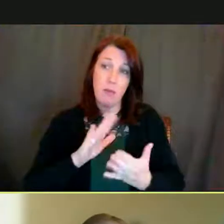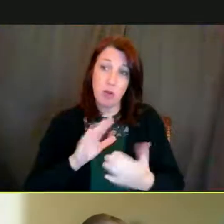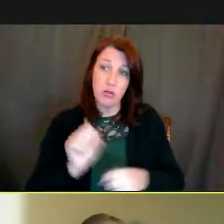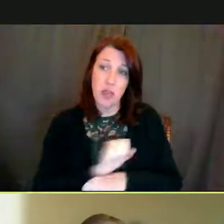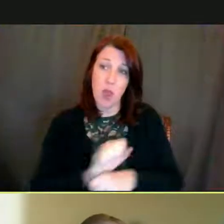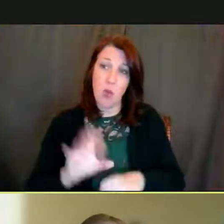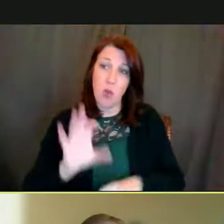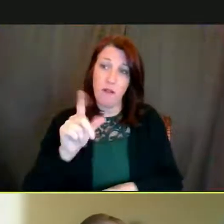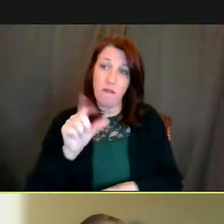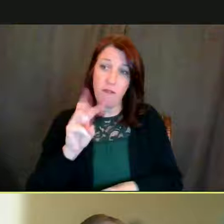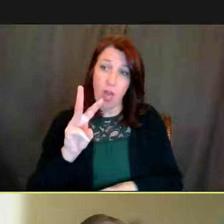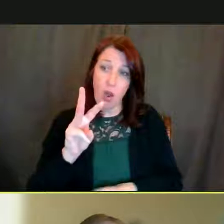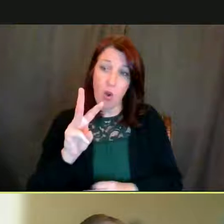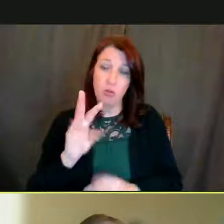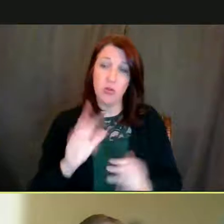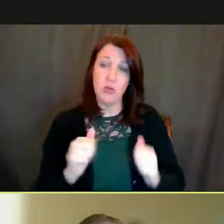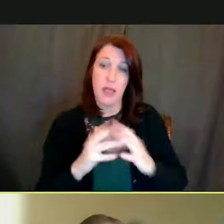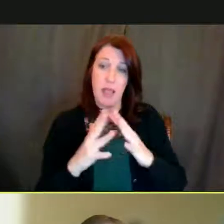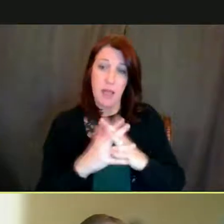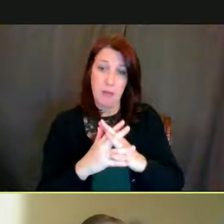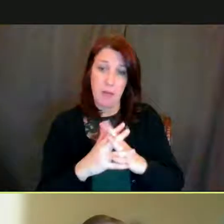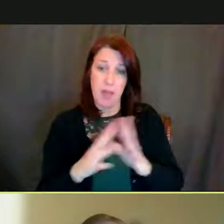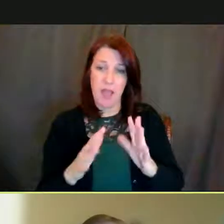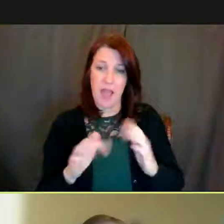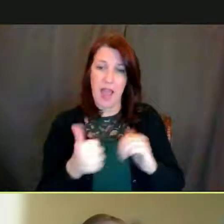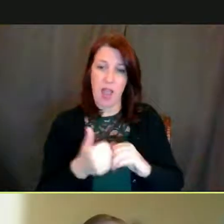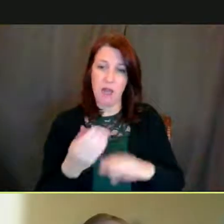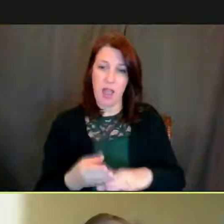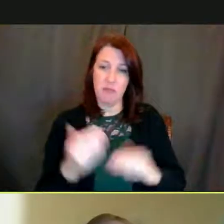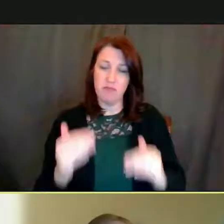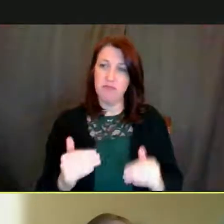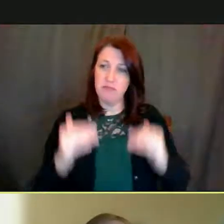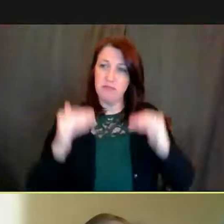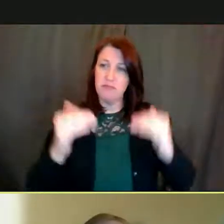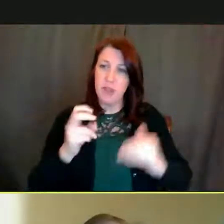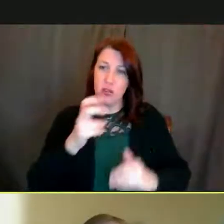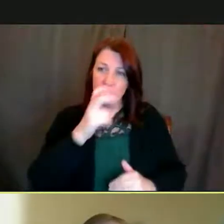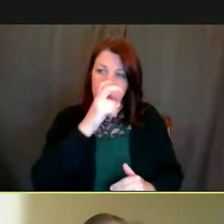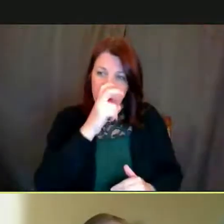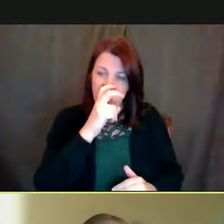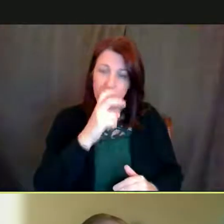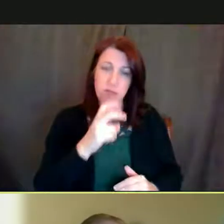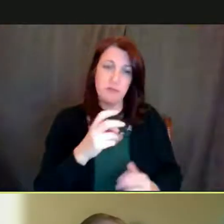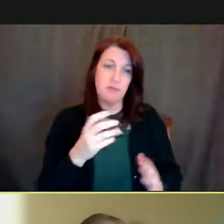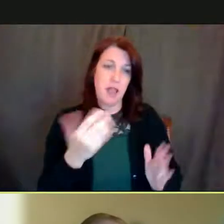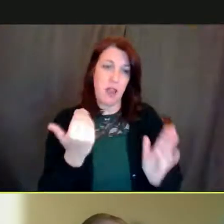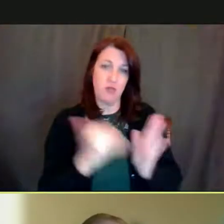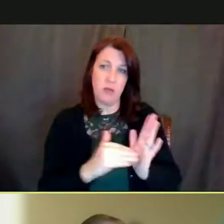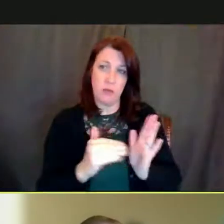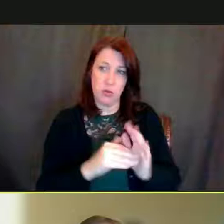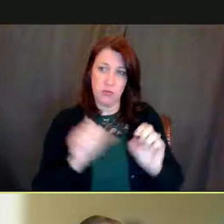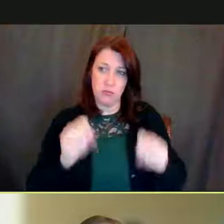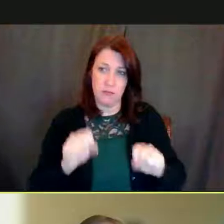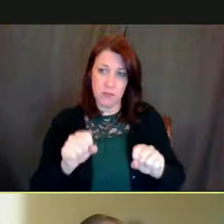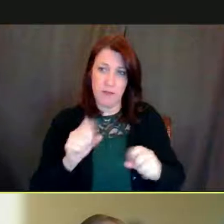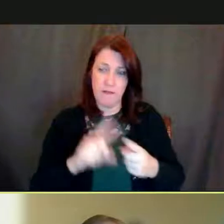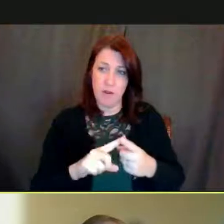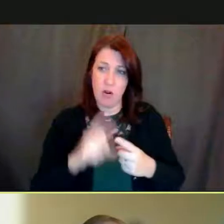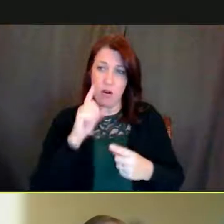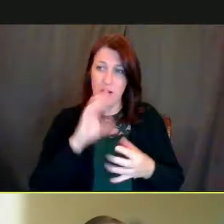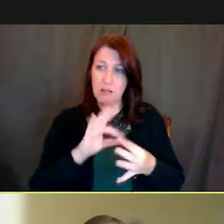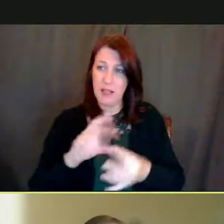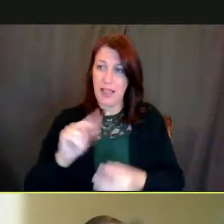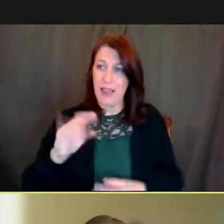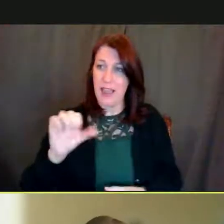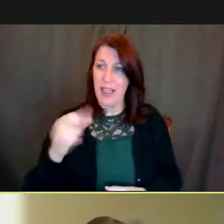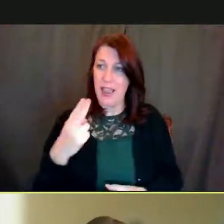workflows to implement the policy in a way that will help to advance the rigor and reproducibility of NIH-supported research. In terms of